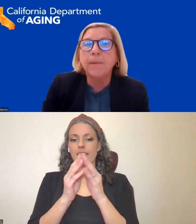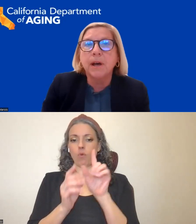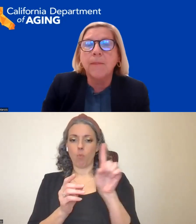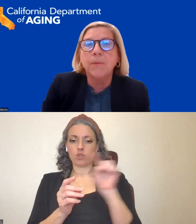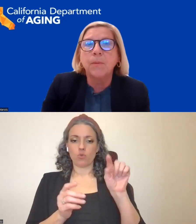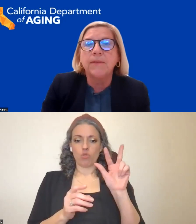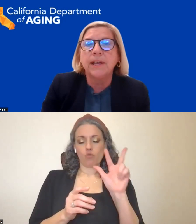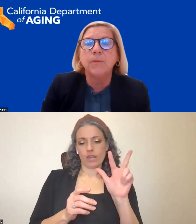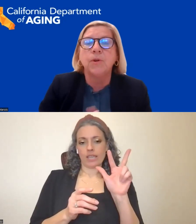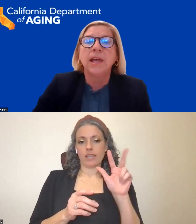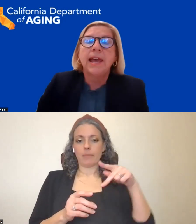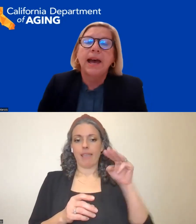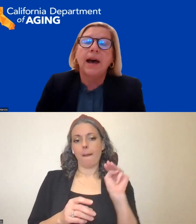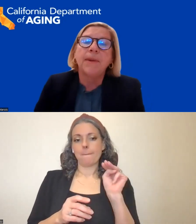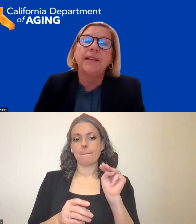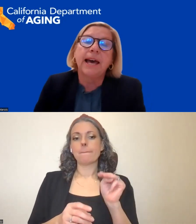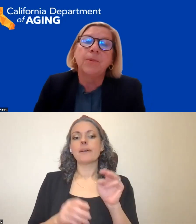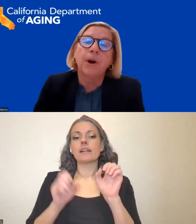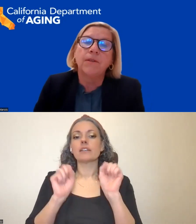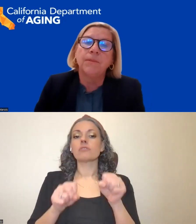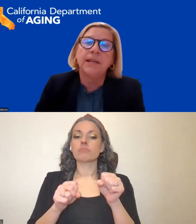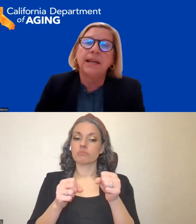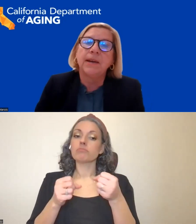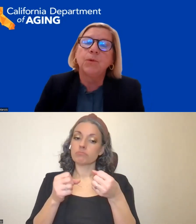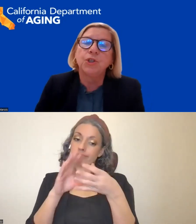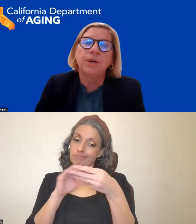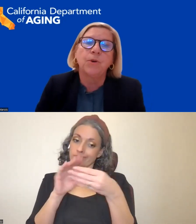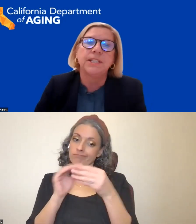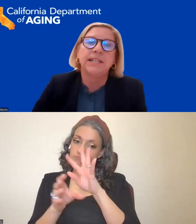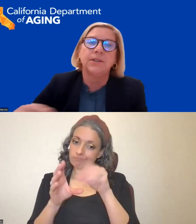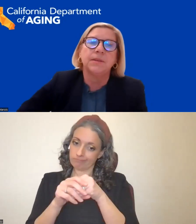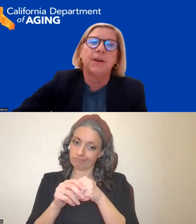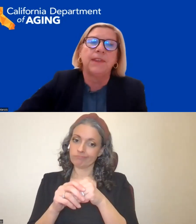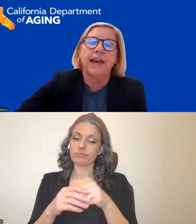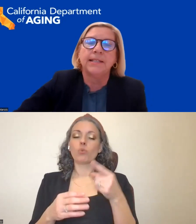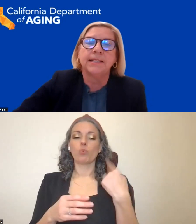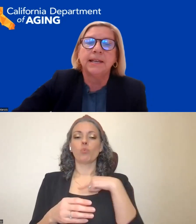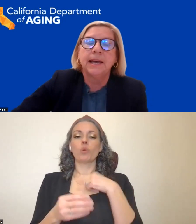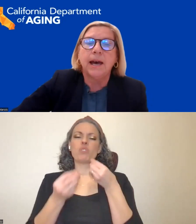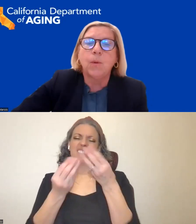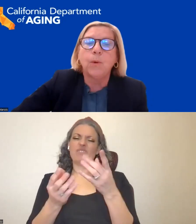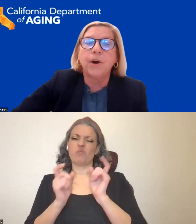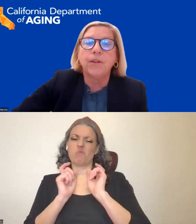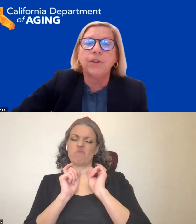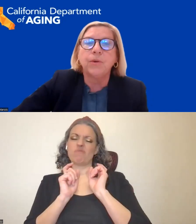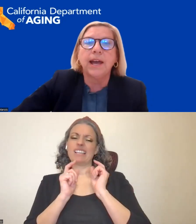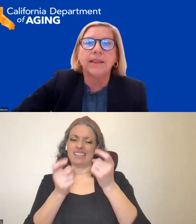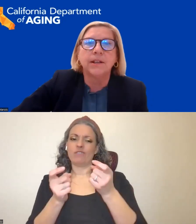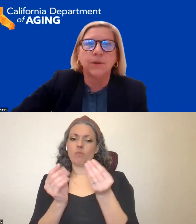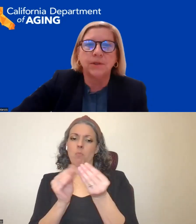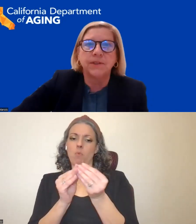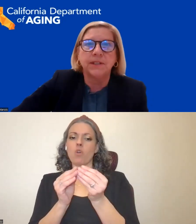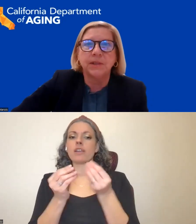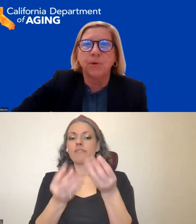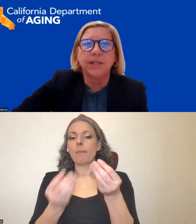and public comment will be available in the latter part of the meeting. We'll share more details about that with all of you at